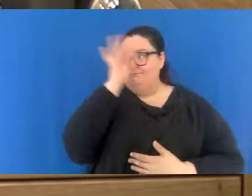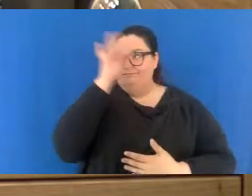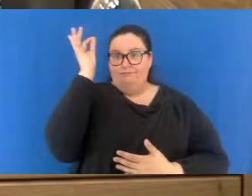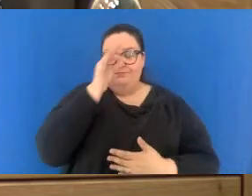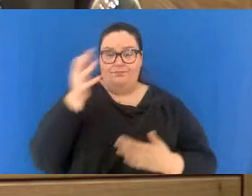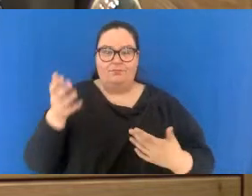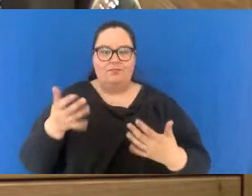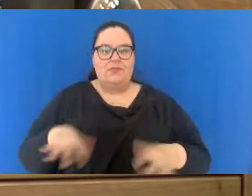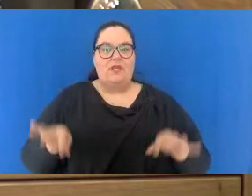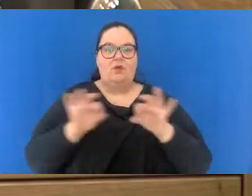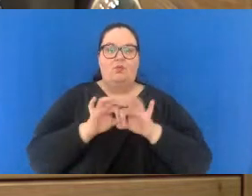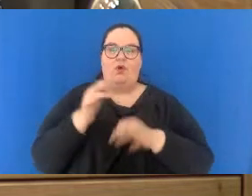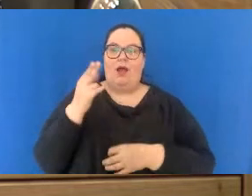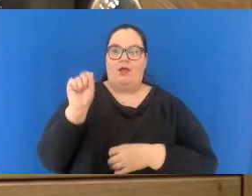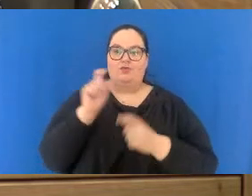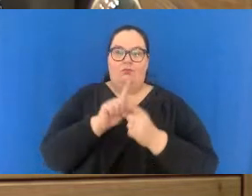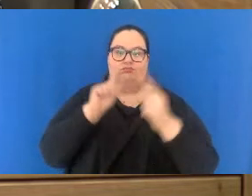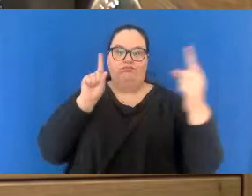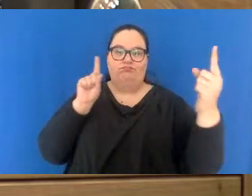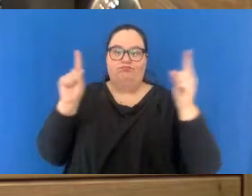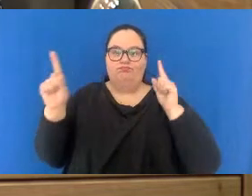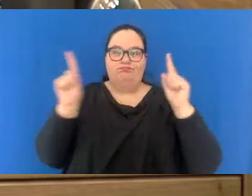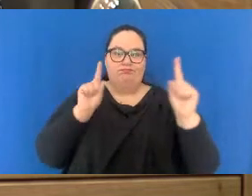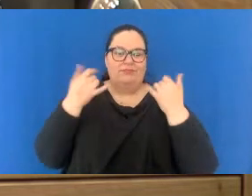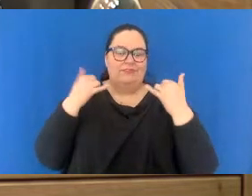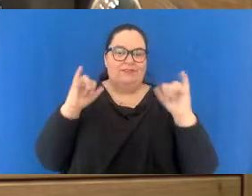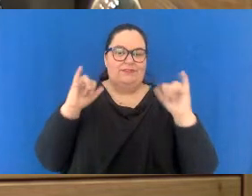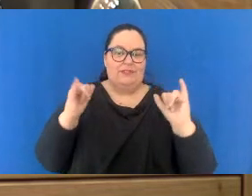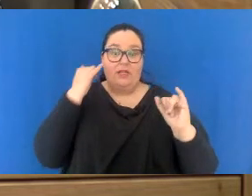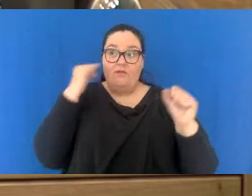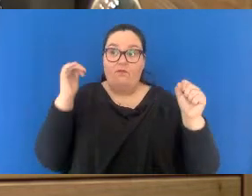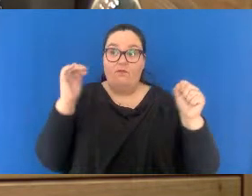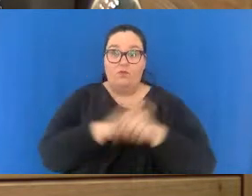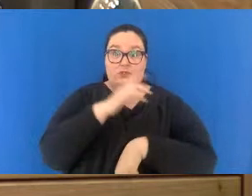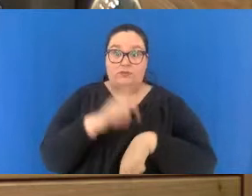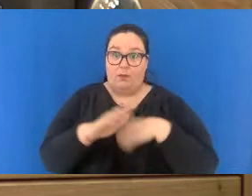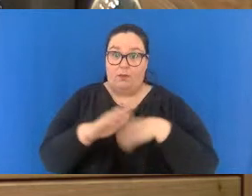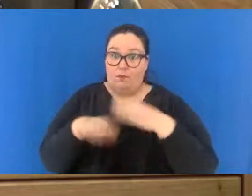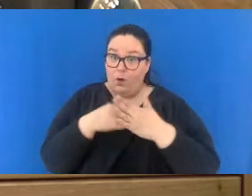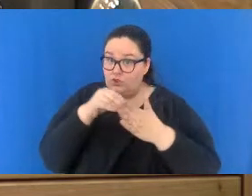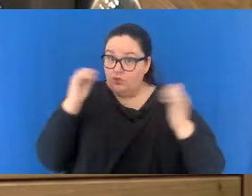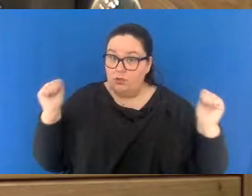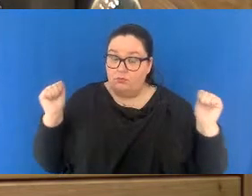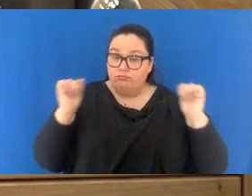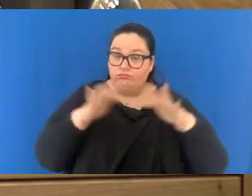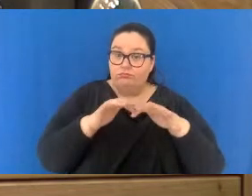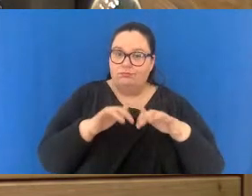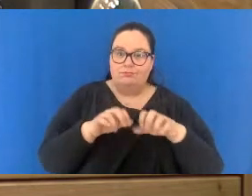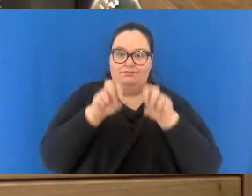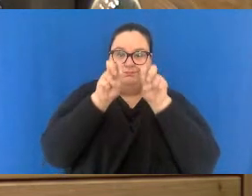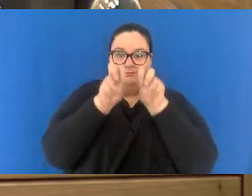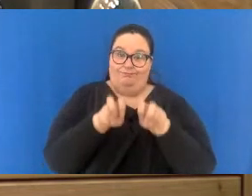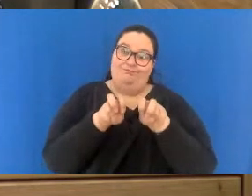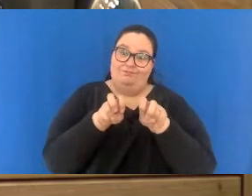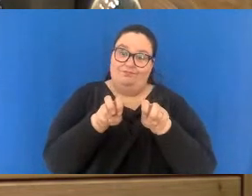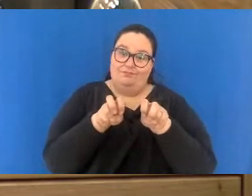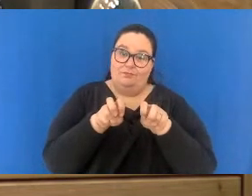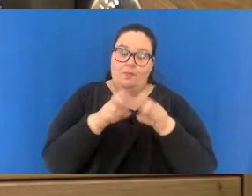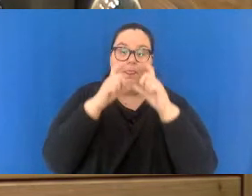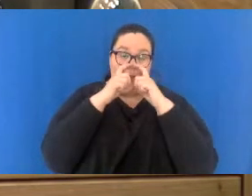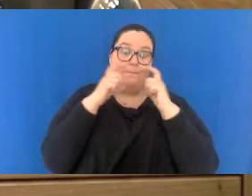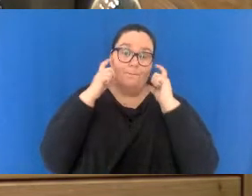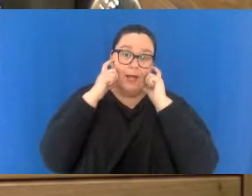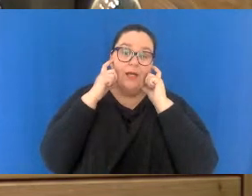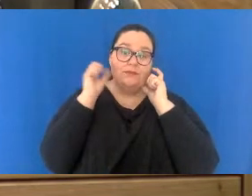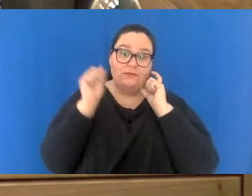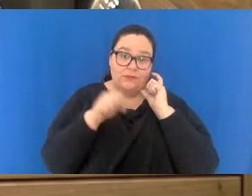within our high schools right now, because when we go back to full-time high school, while students will be masked full-time